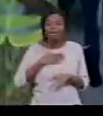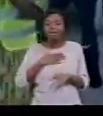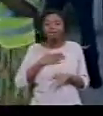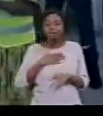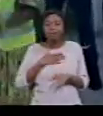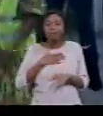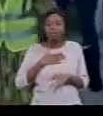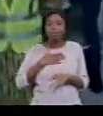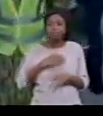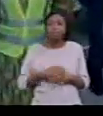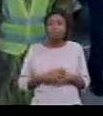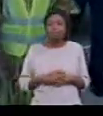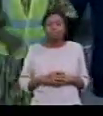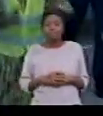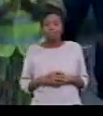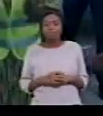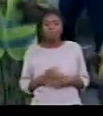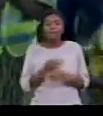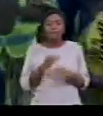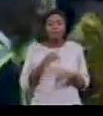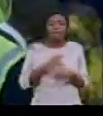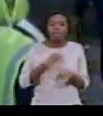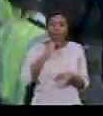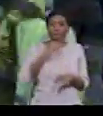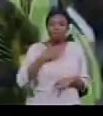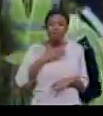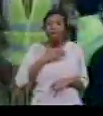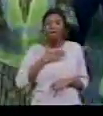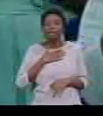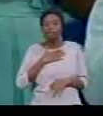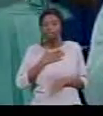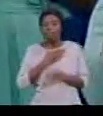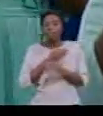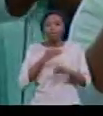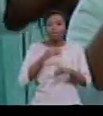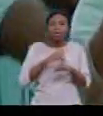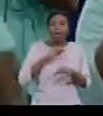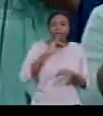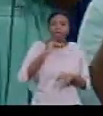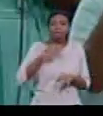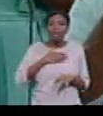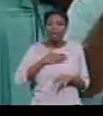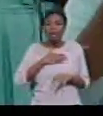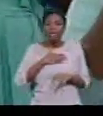Supernatural freedom. It's coming upon you tonight. It's coming upon you tonight.